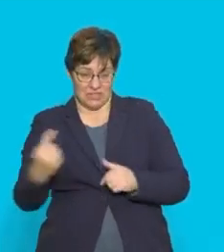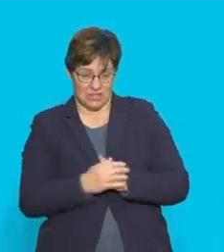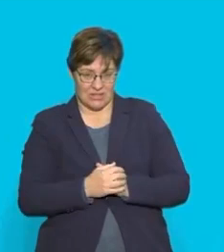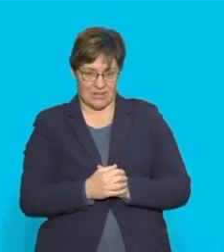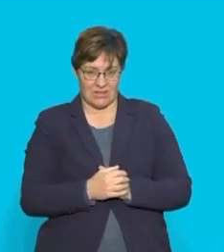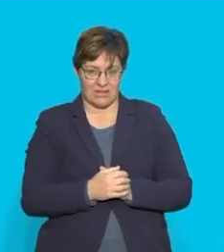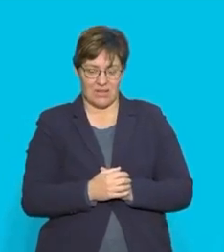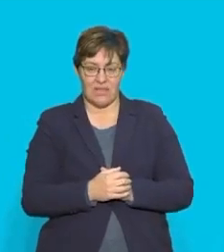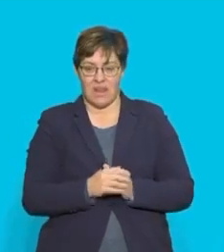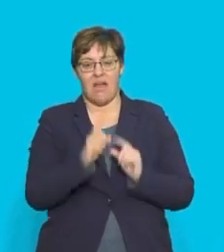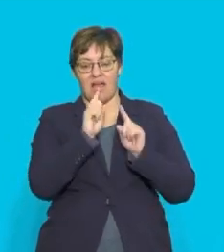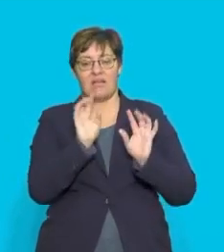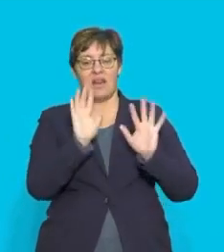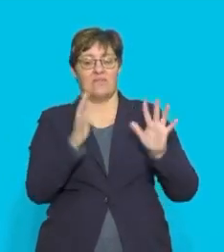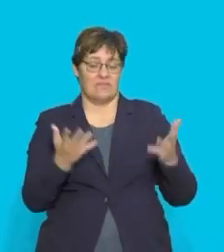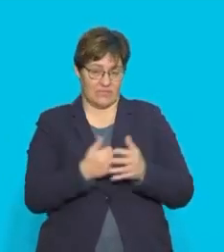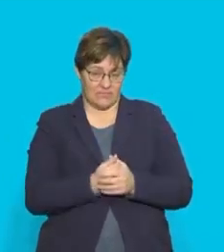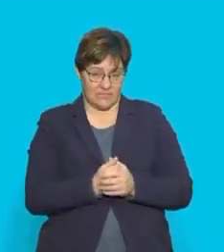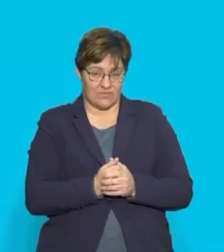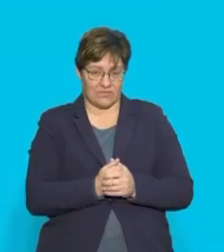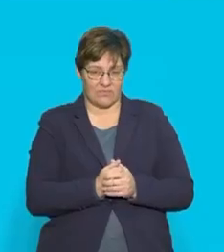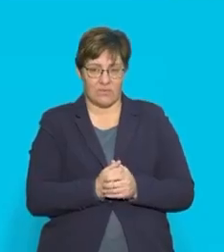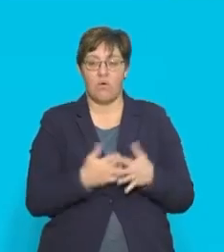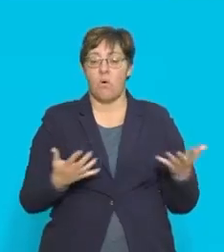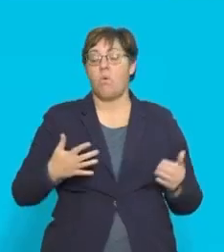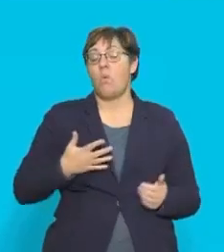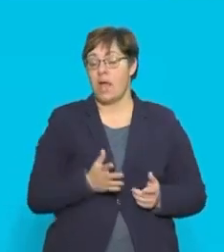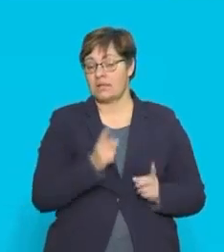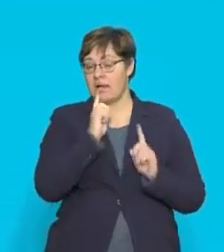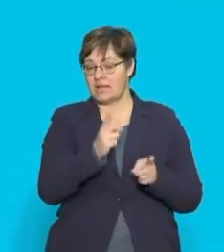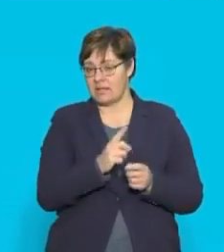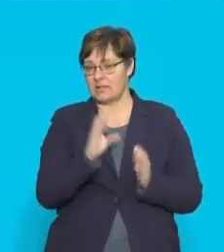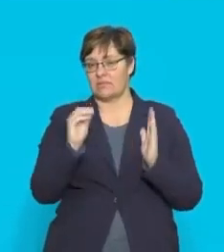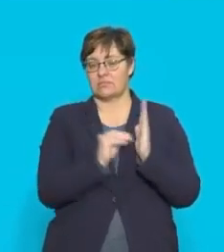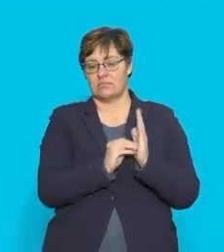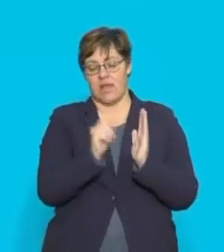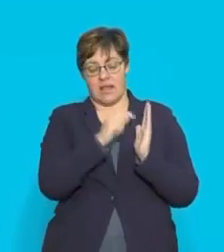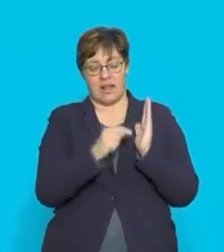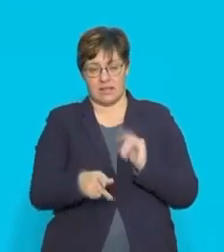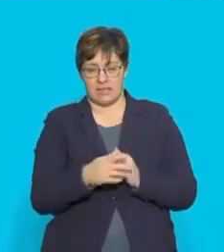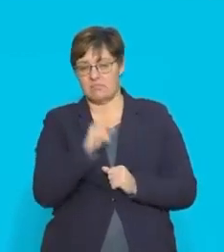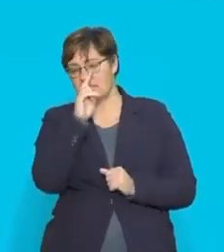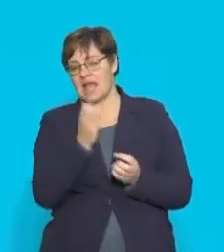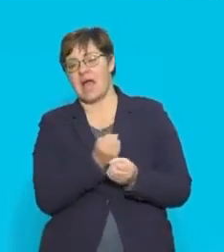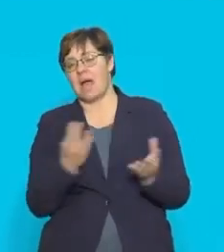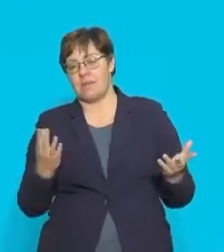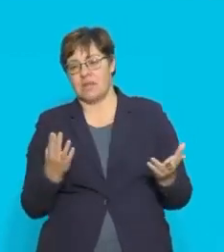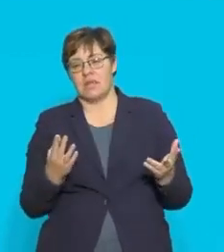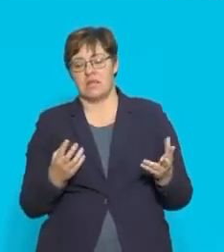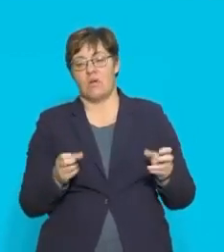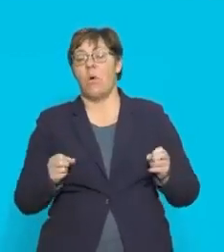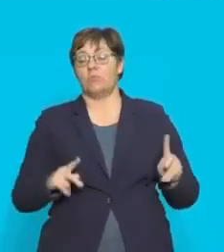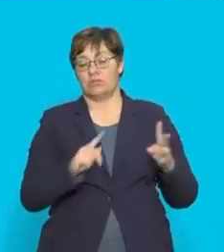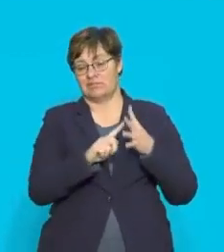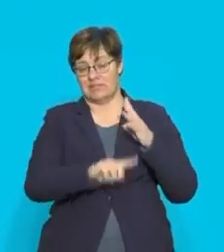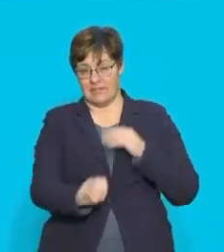your answer in that manner. That's okay. Or if you want, put that in your calculator and see how many ways are